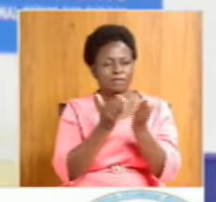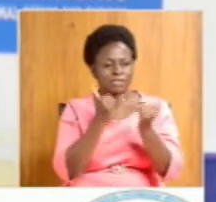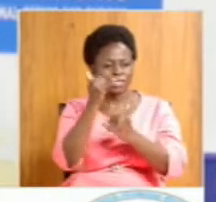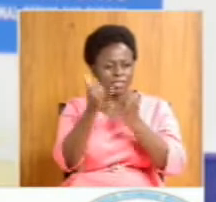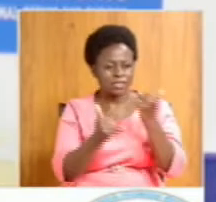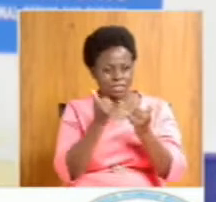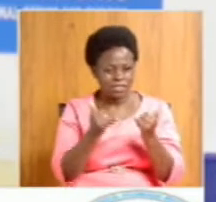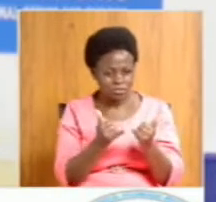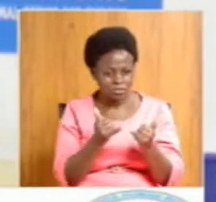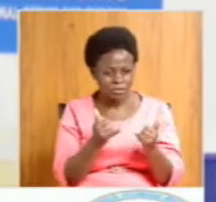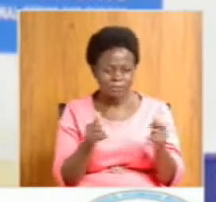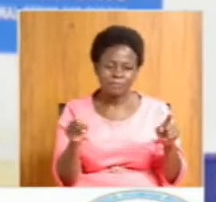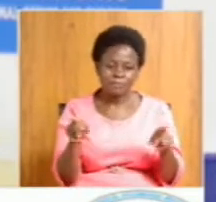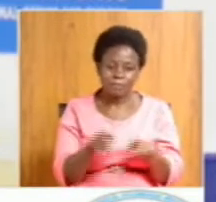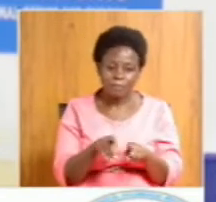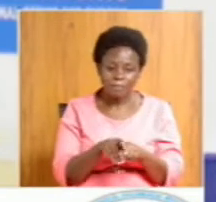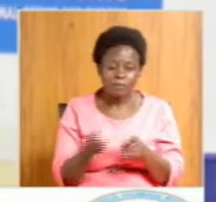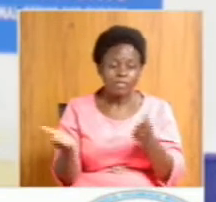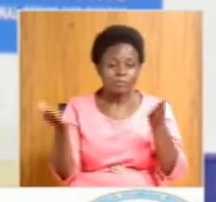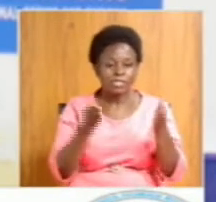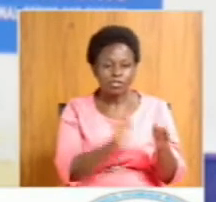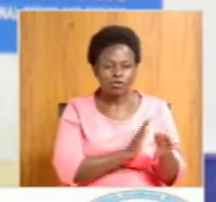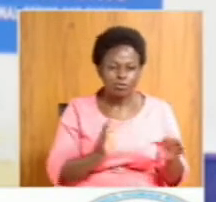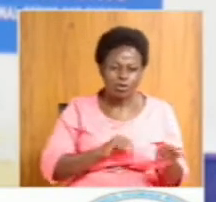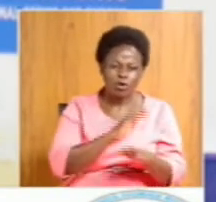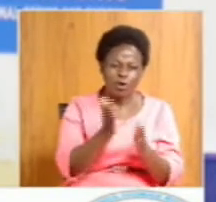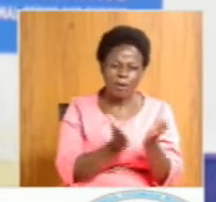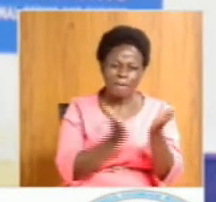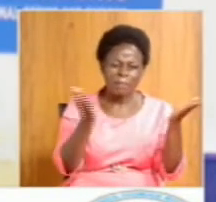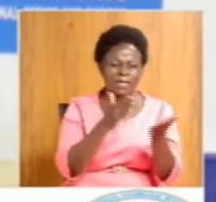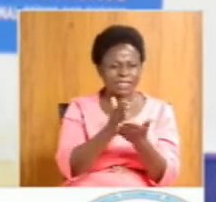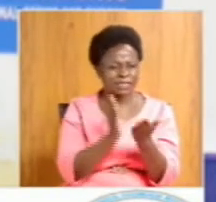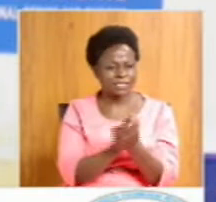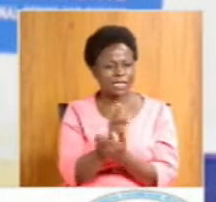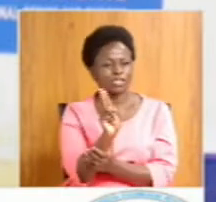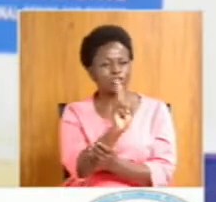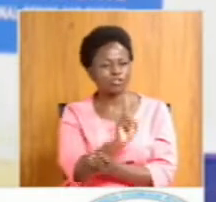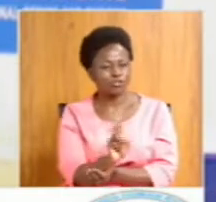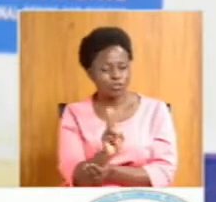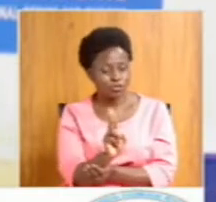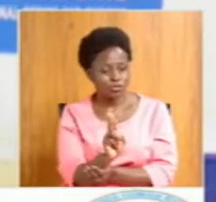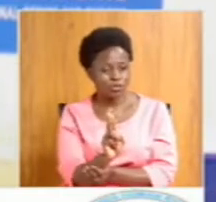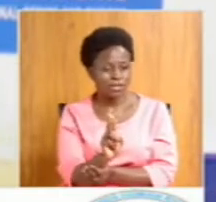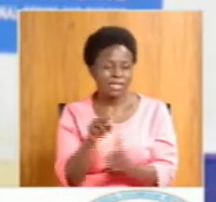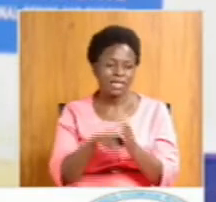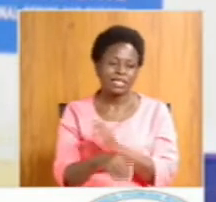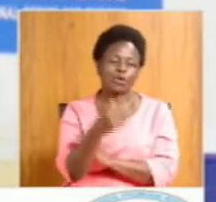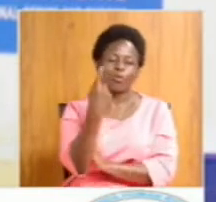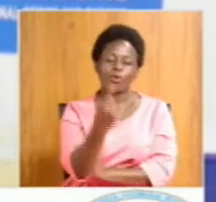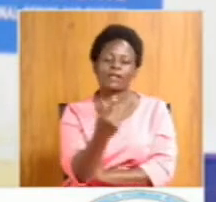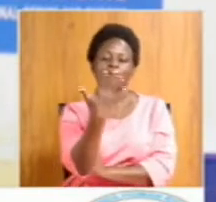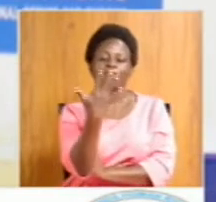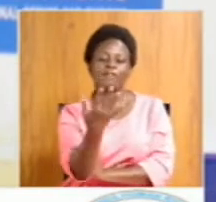actually a global federation that brings on board all public sector unions across 154 countries.